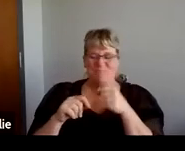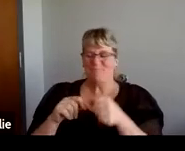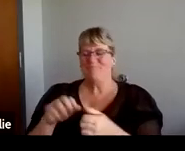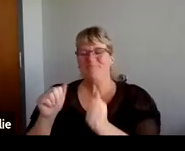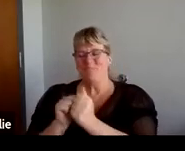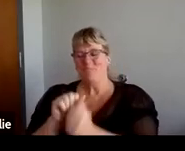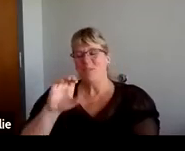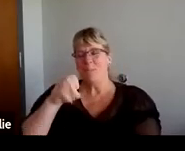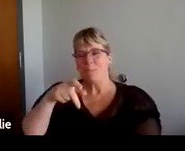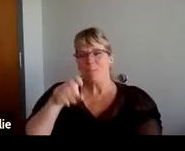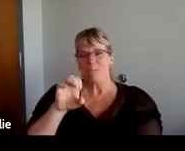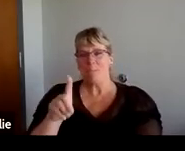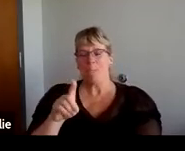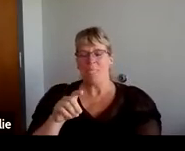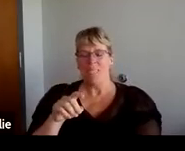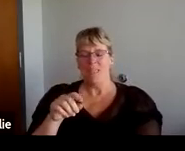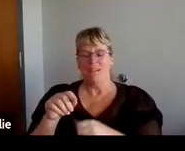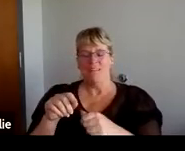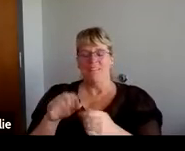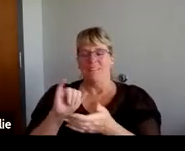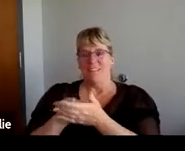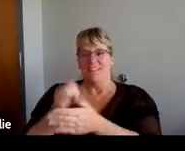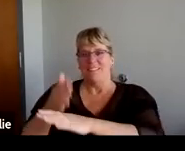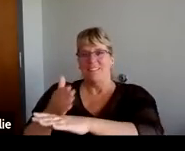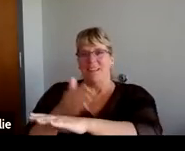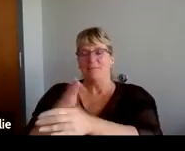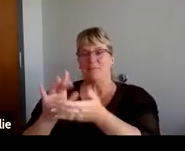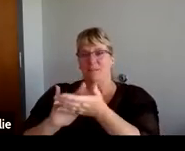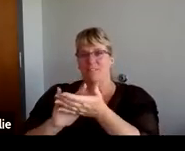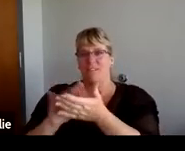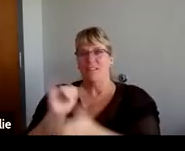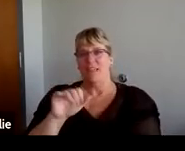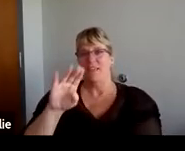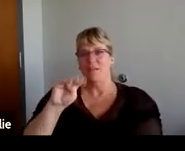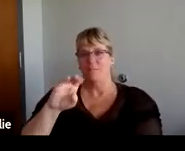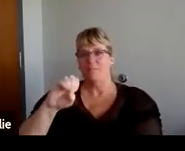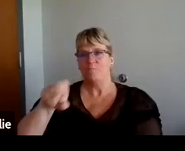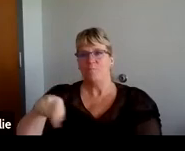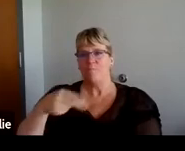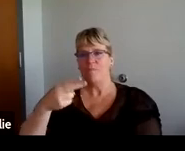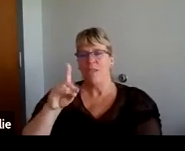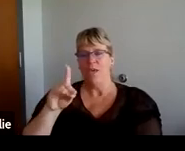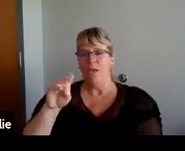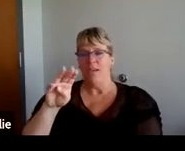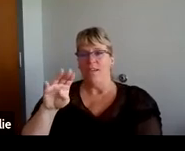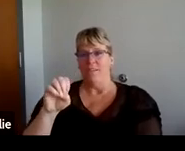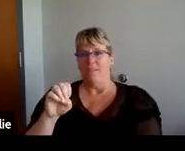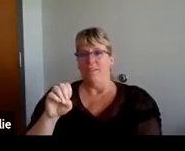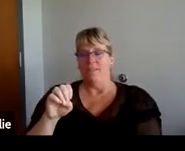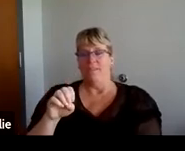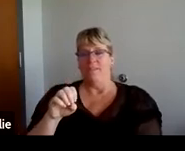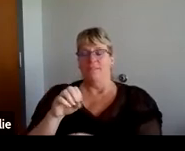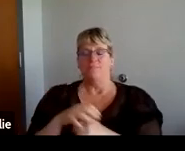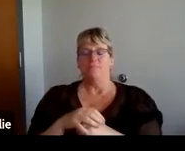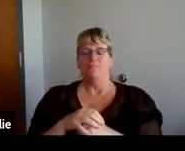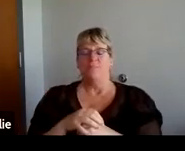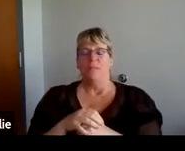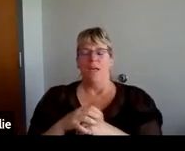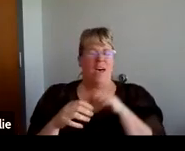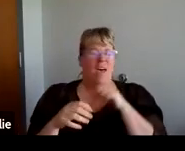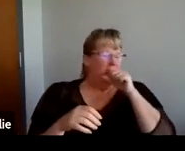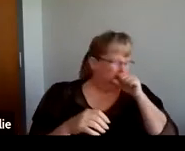opioid agonists, which is an opioid enhancing medication like methadone or buprenorphine. Similarly,